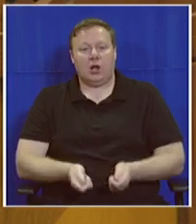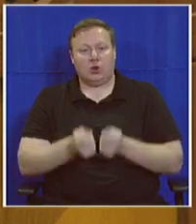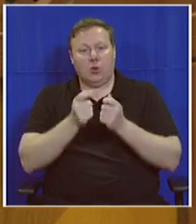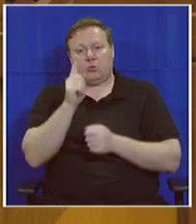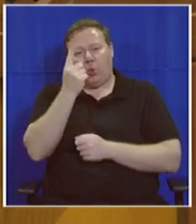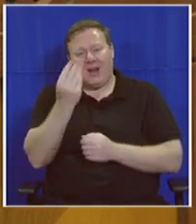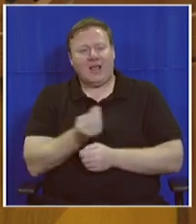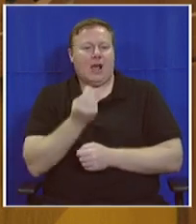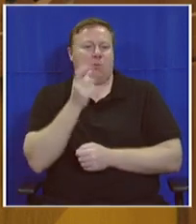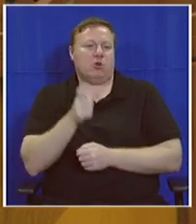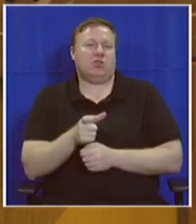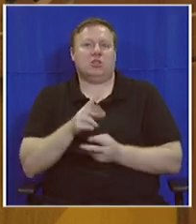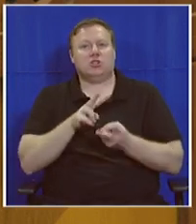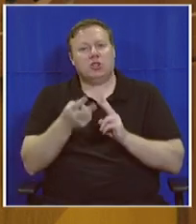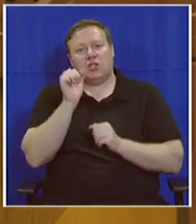that person's life.